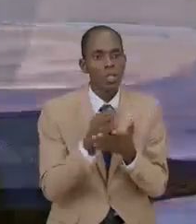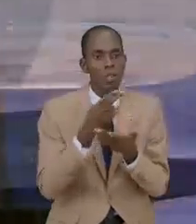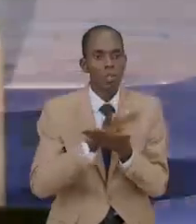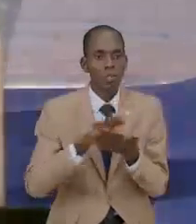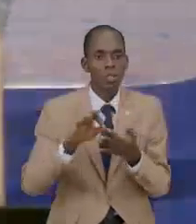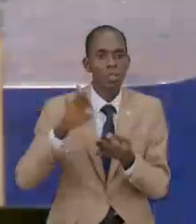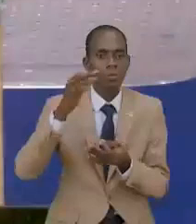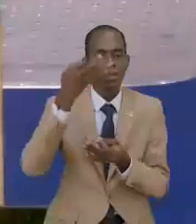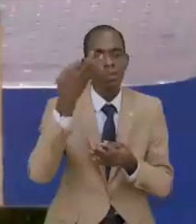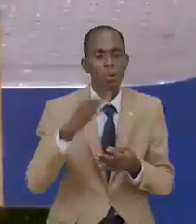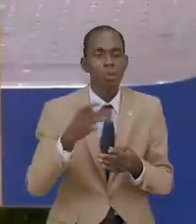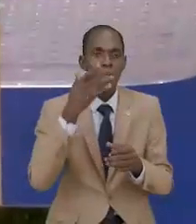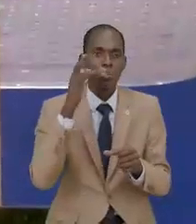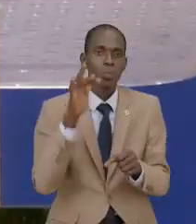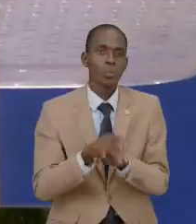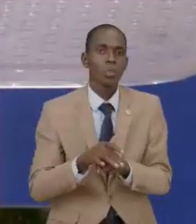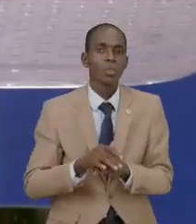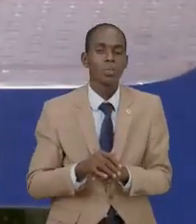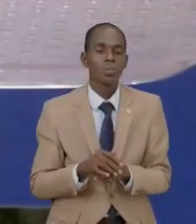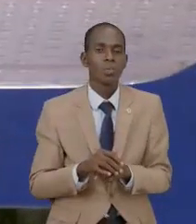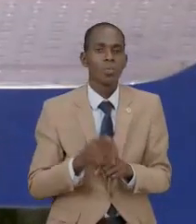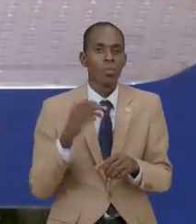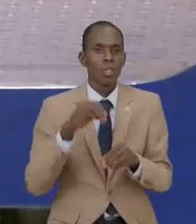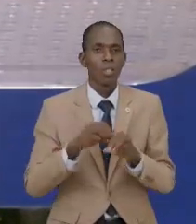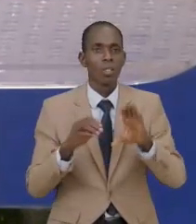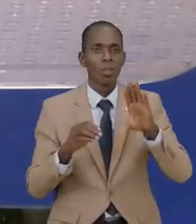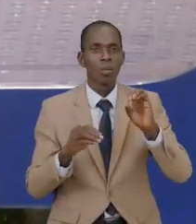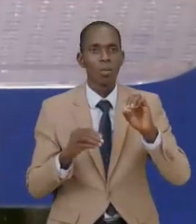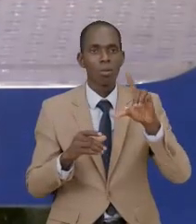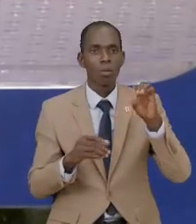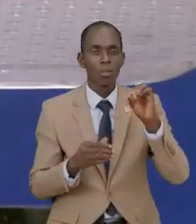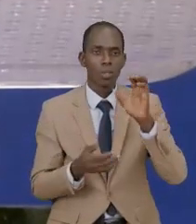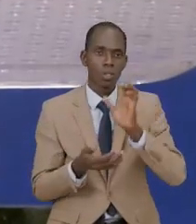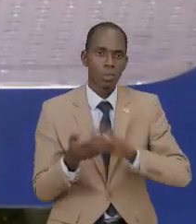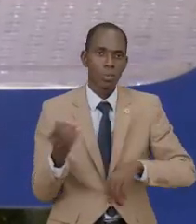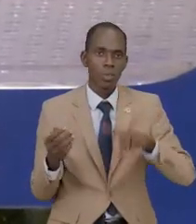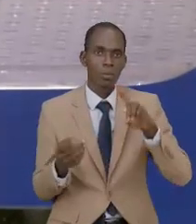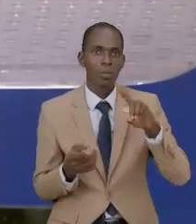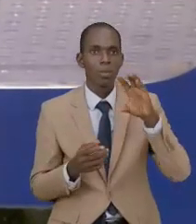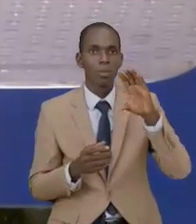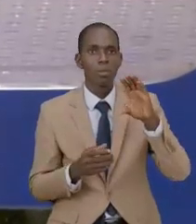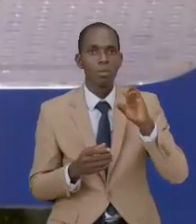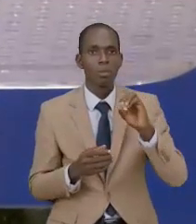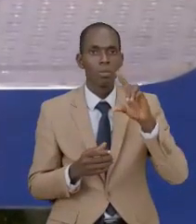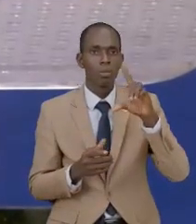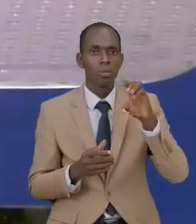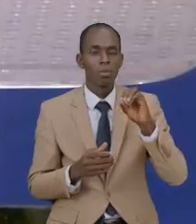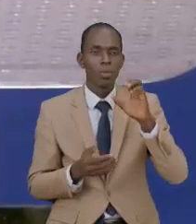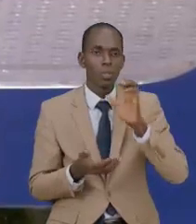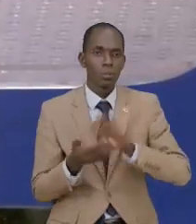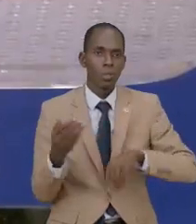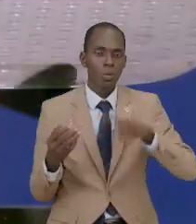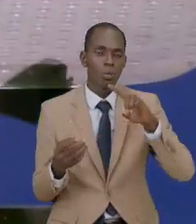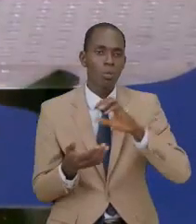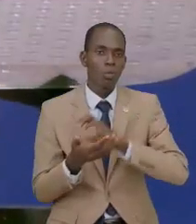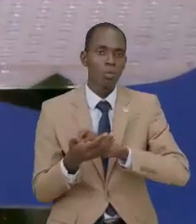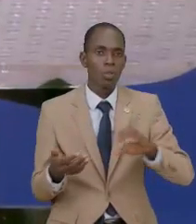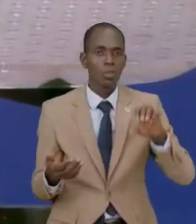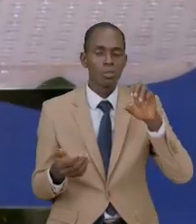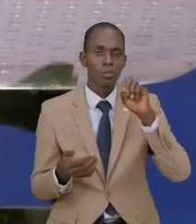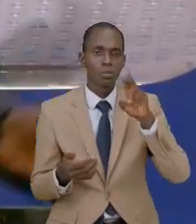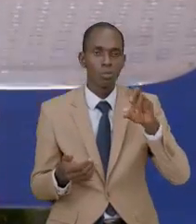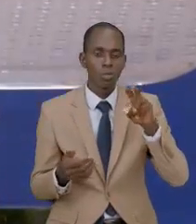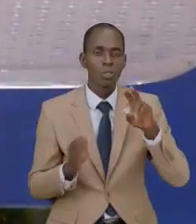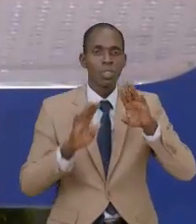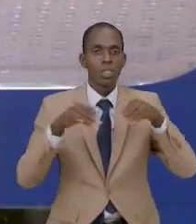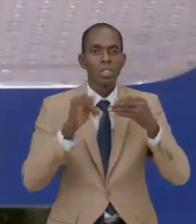Spirit of promise. Colossians chapter 1, reading from verse 12, giving thanks